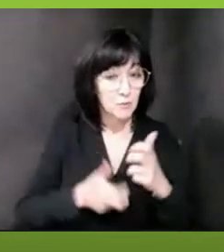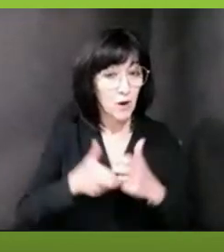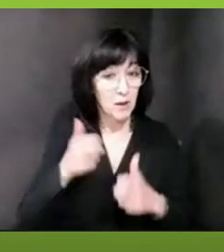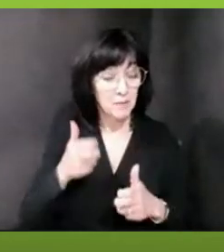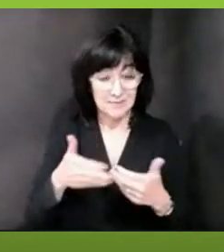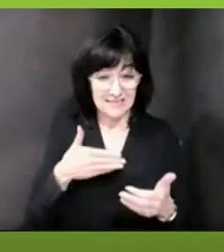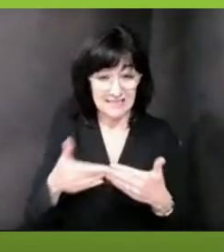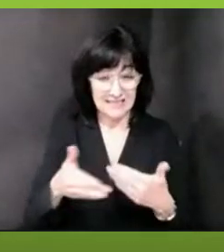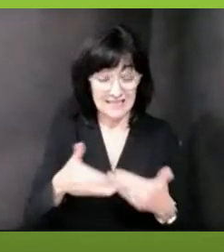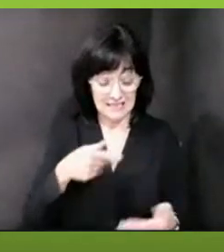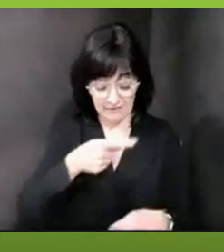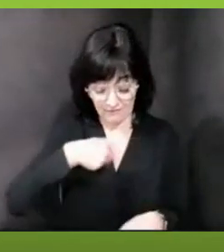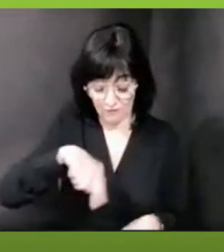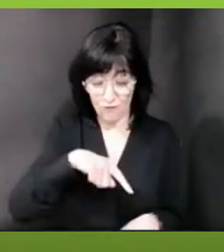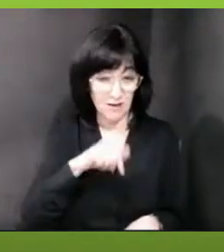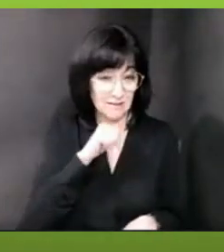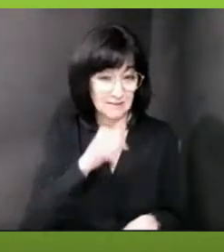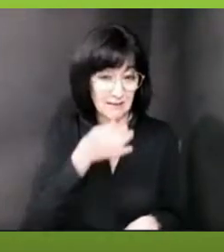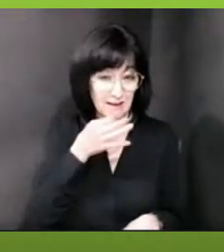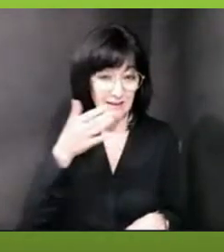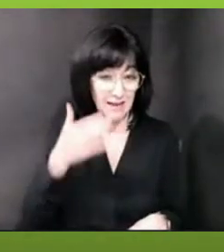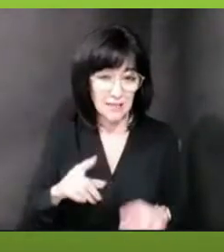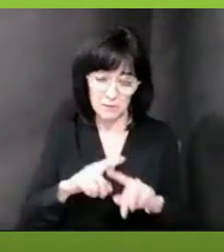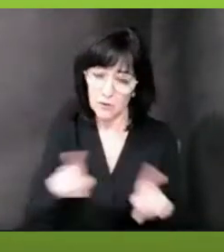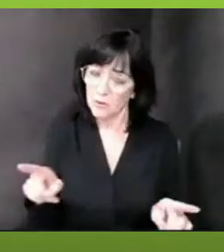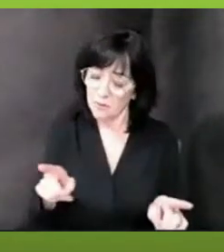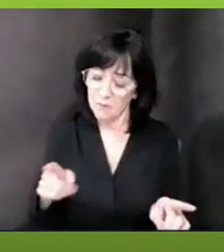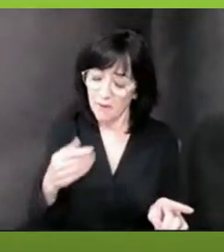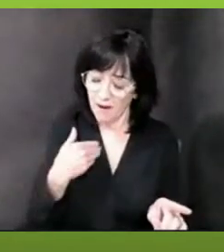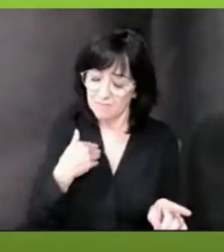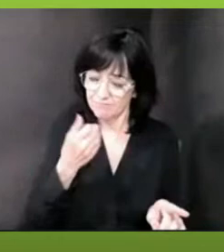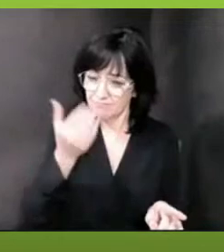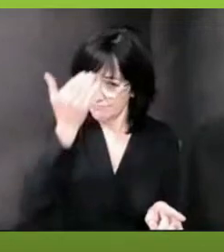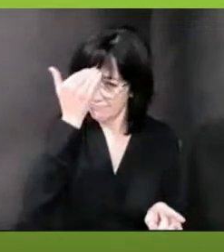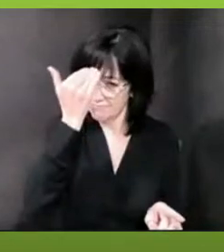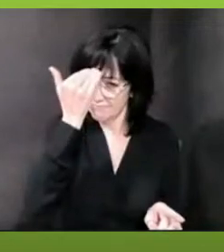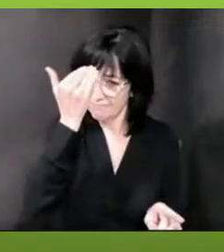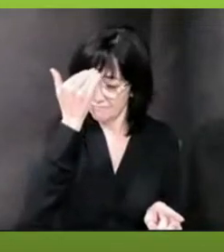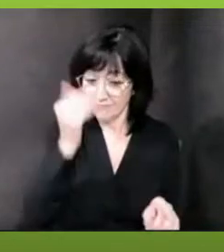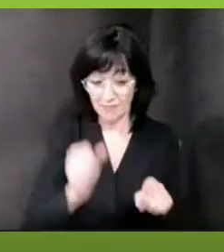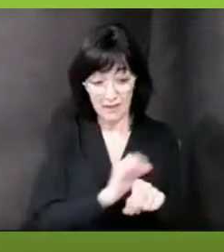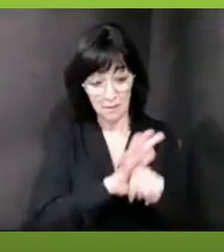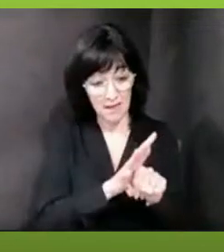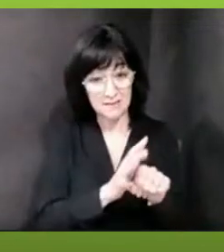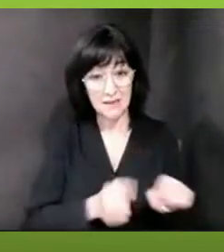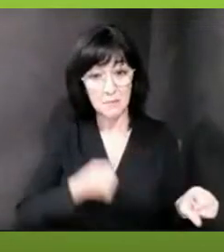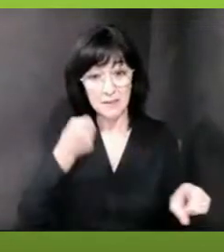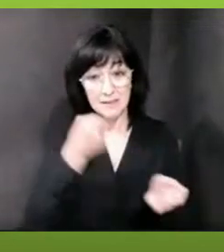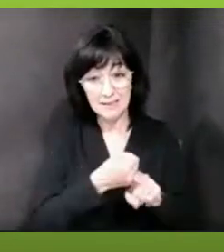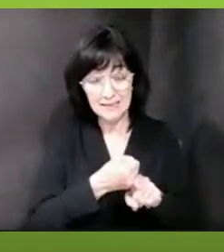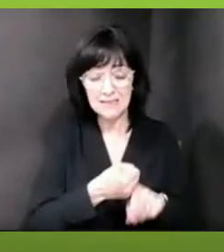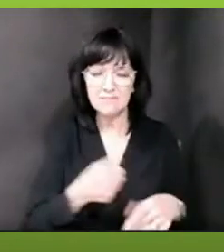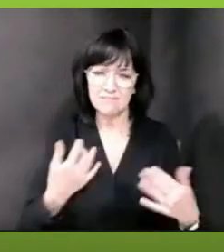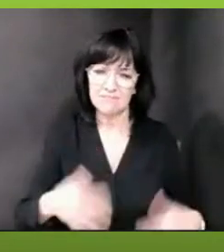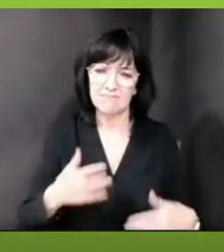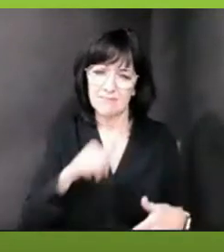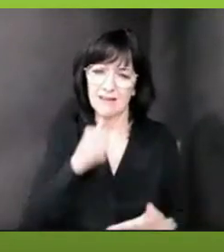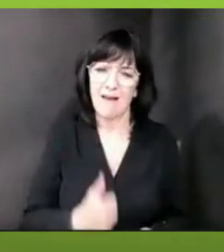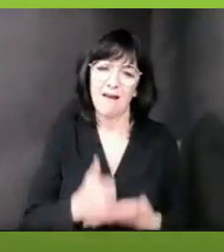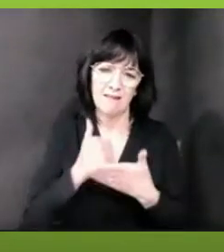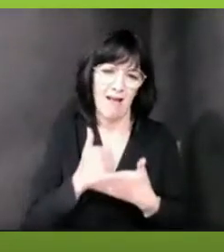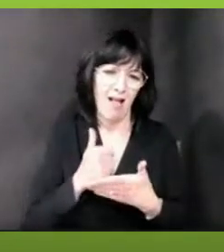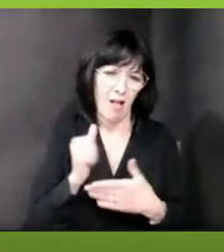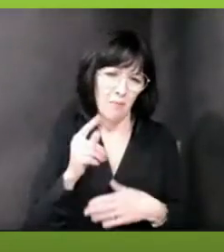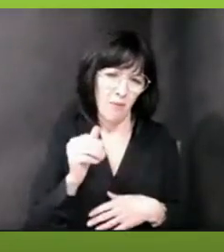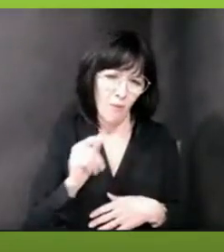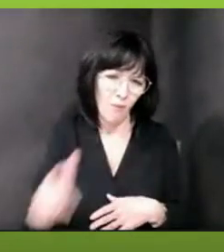pretty easy to recognize that the pandemic didn't help. And it's also easy to recognize that young people have experienced a unique